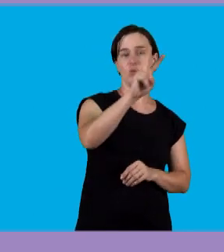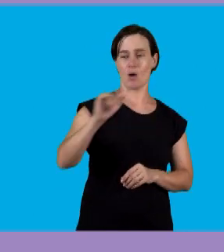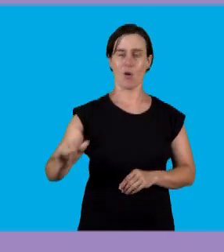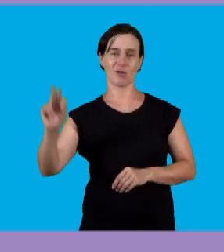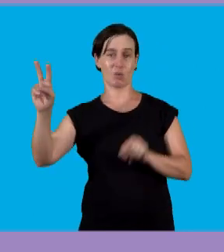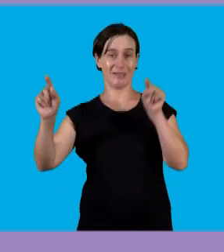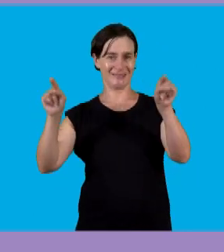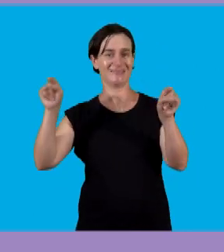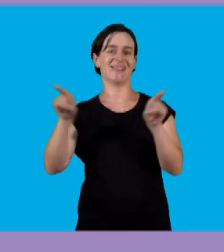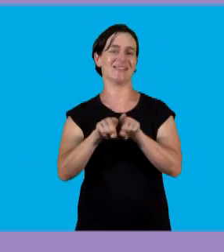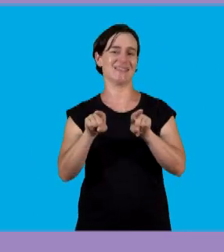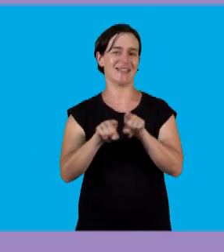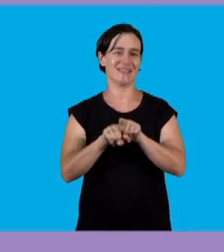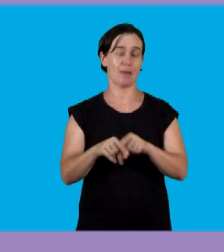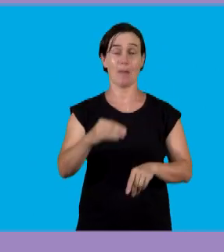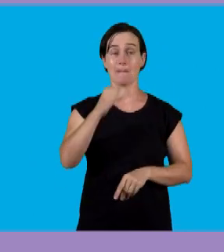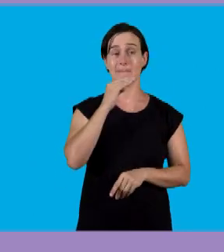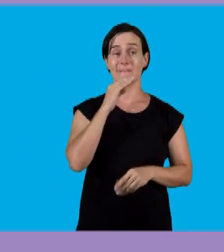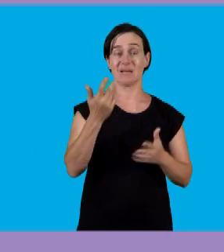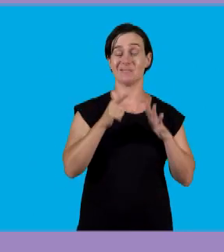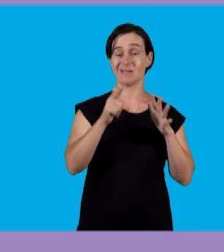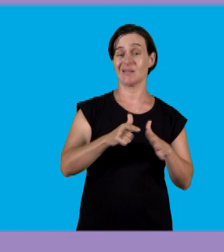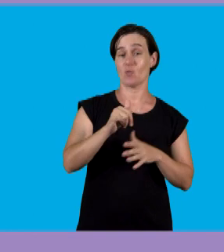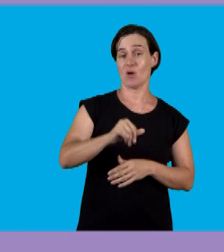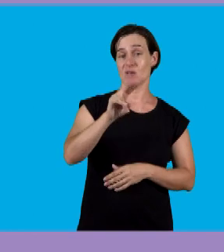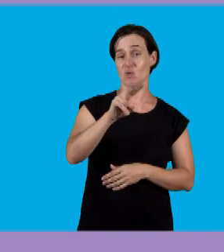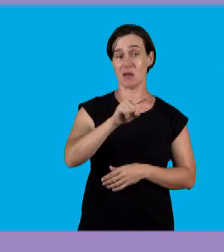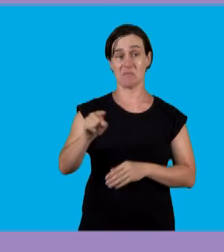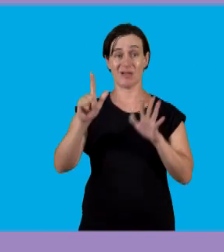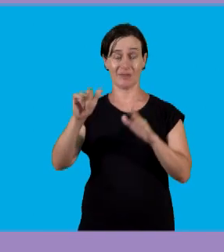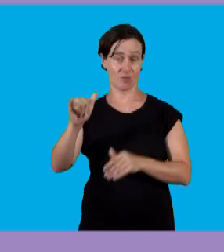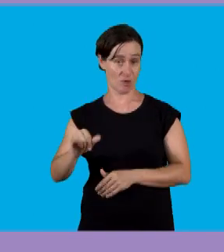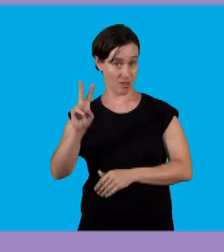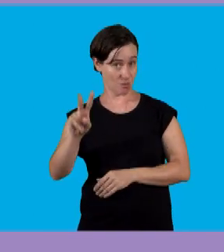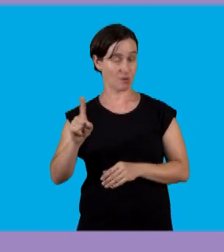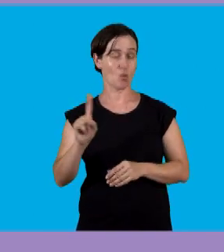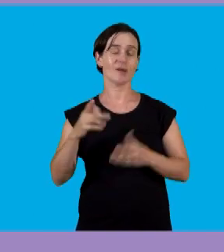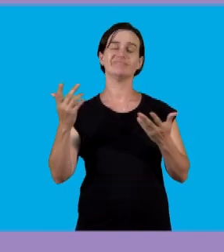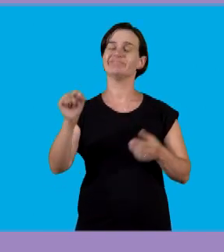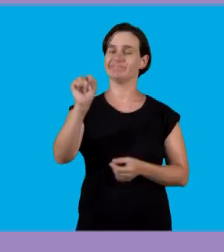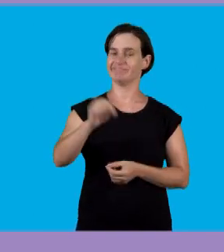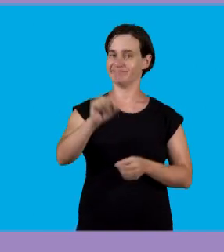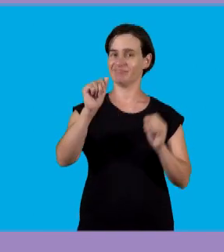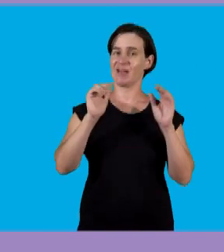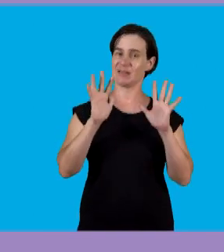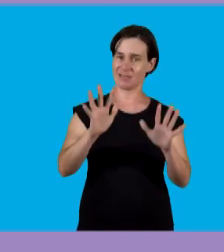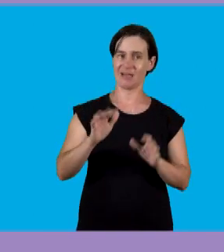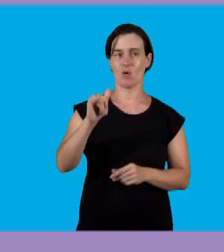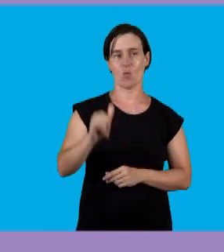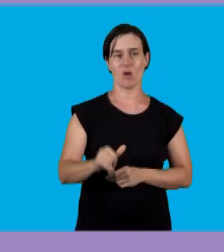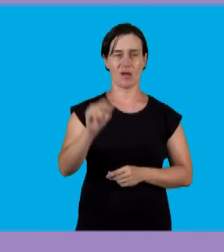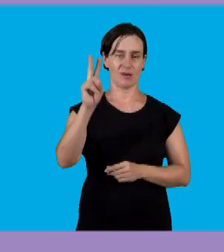variable. So if we say here 17y squared minus 7y squared, yes, that is going to give us